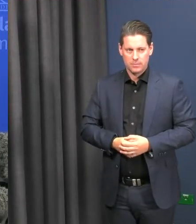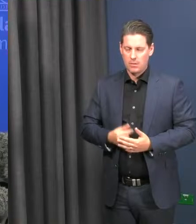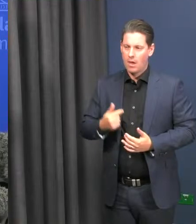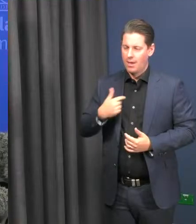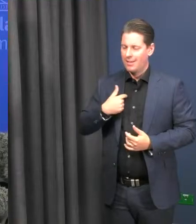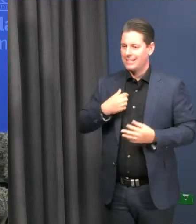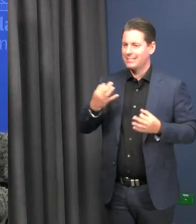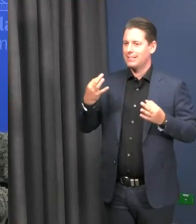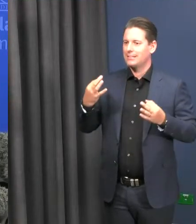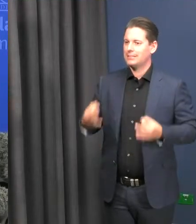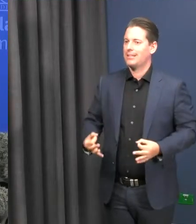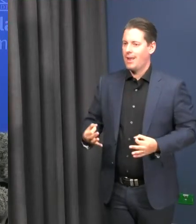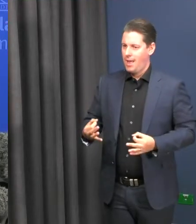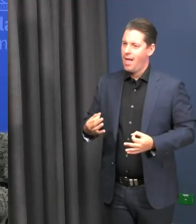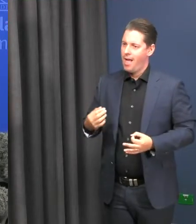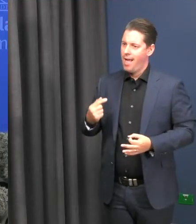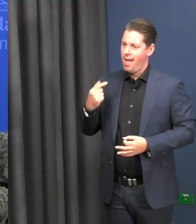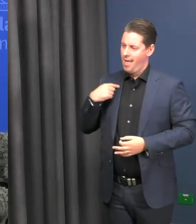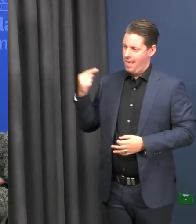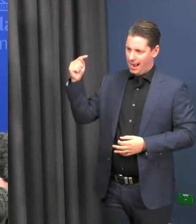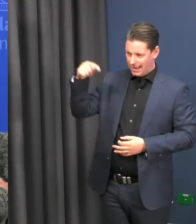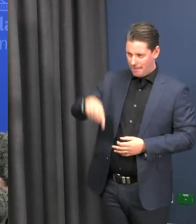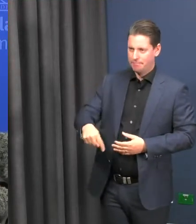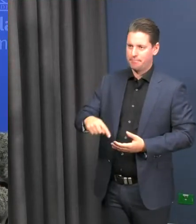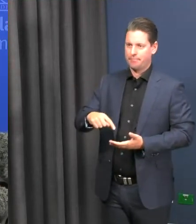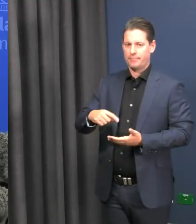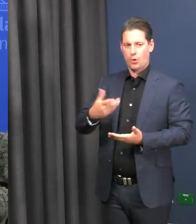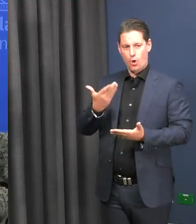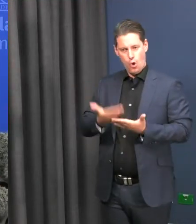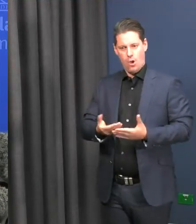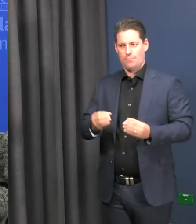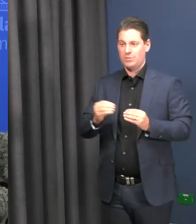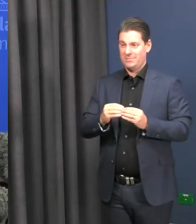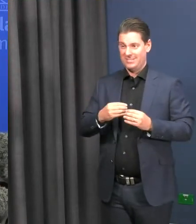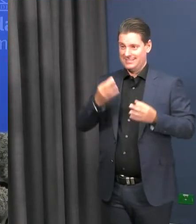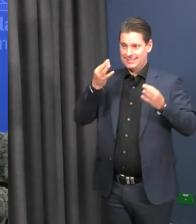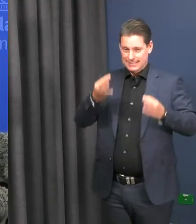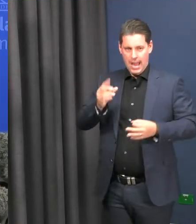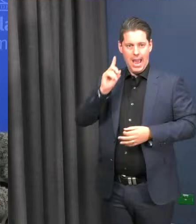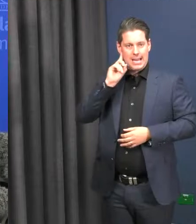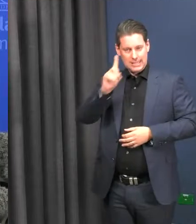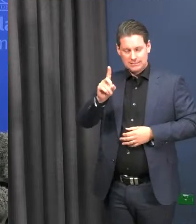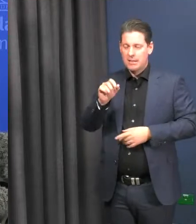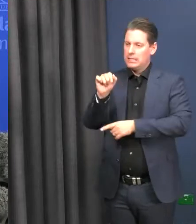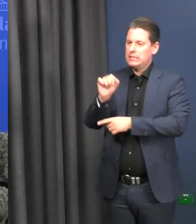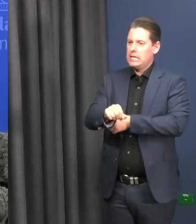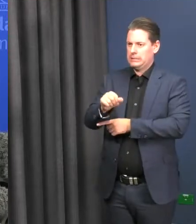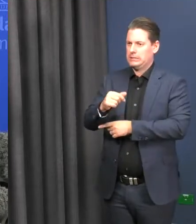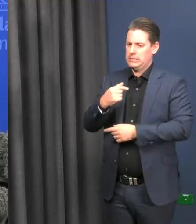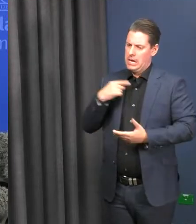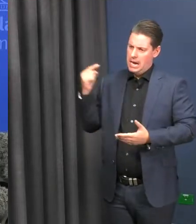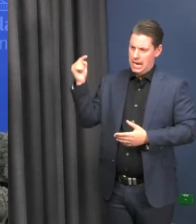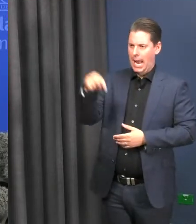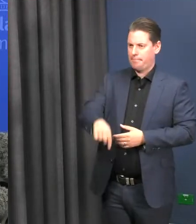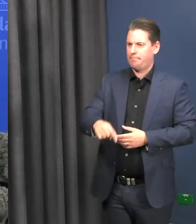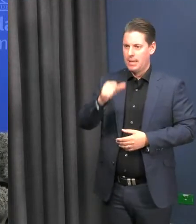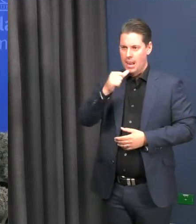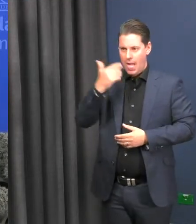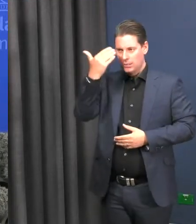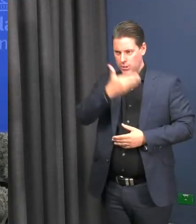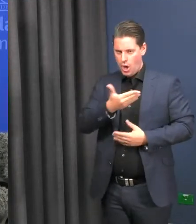decision to come. We only really decided yesterday. We confirmed that we'd get together last